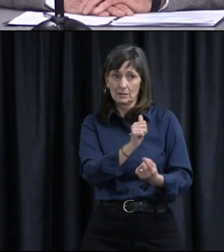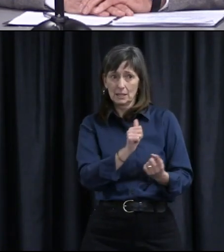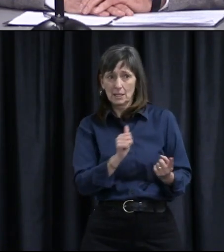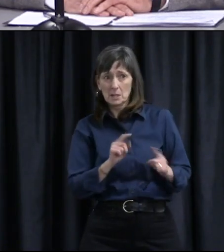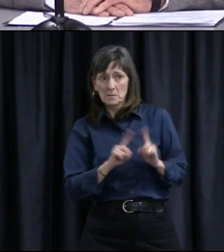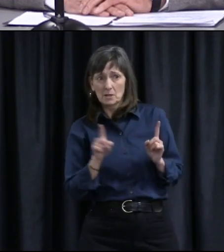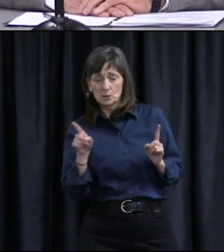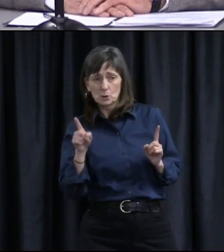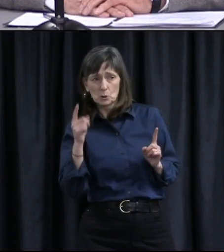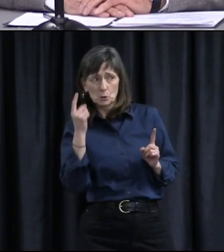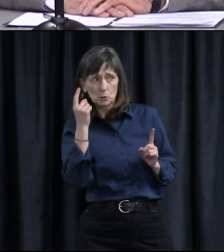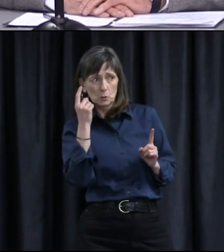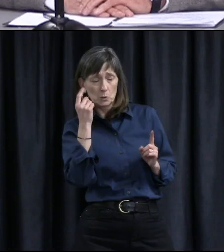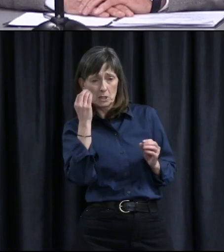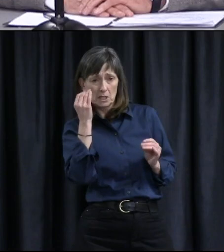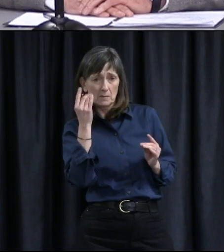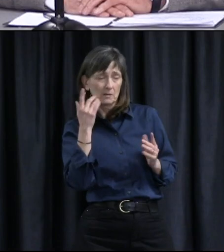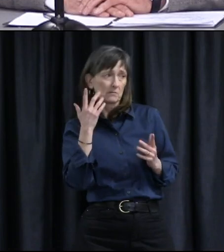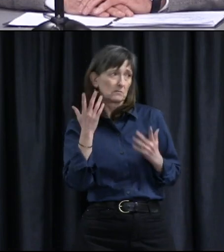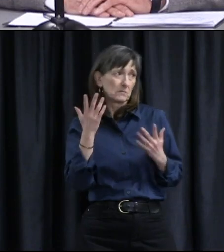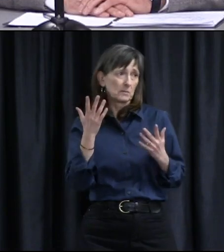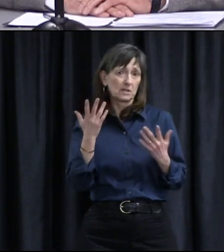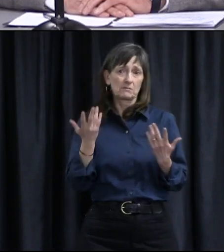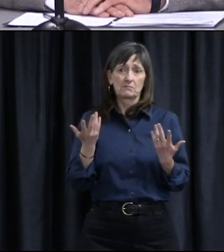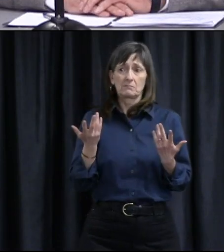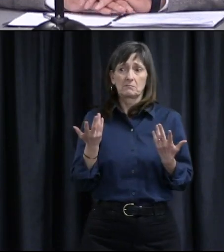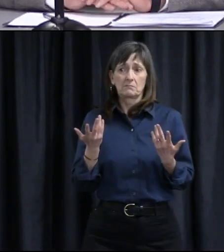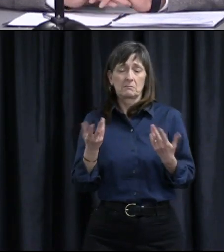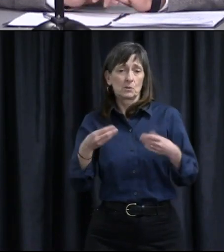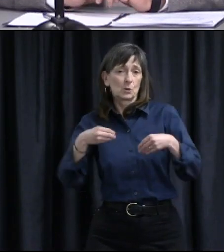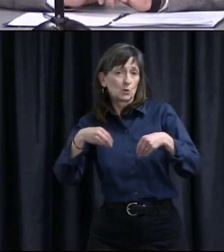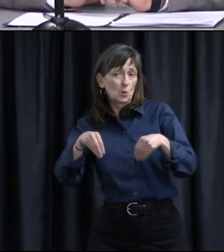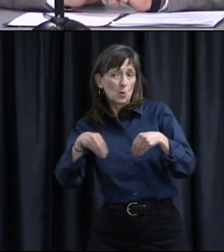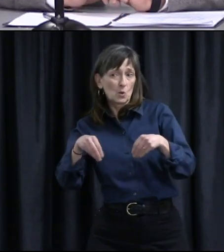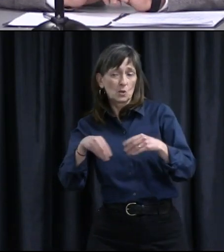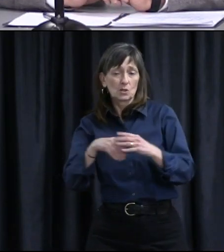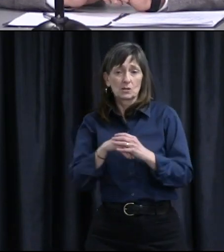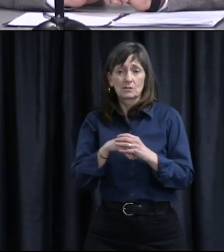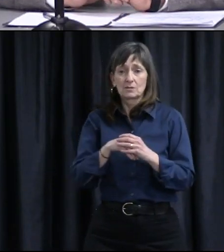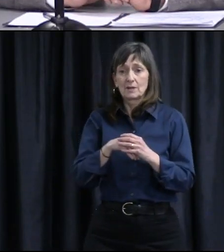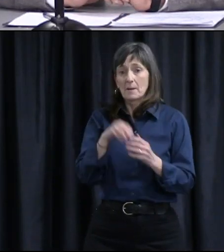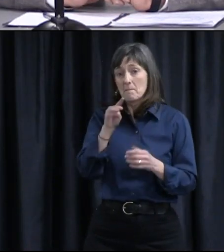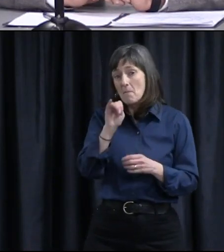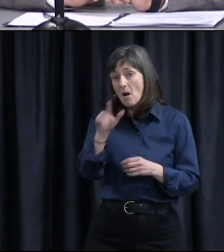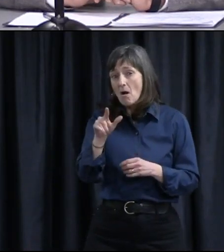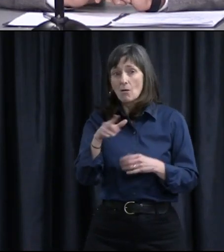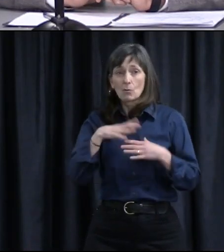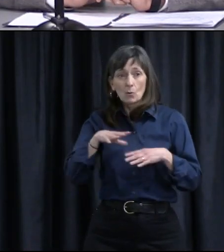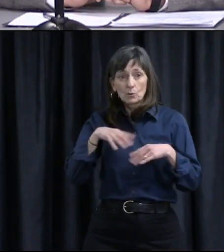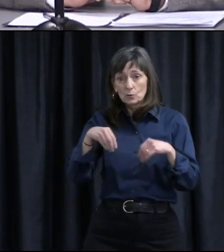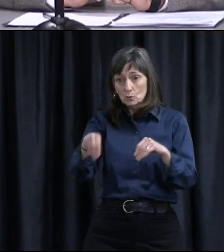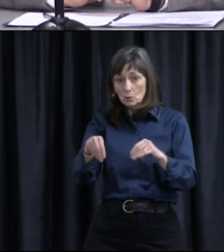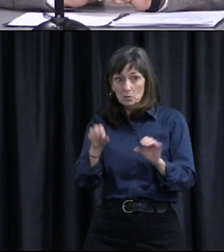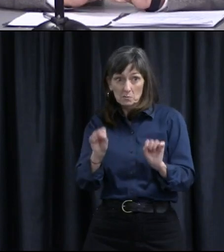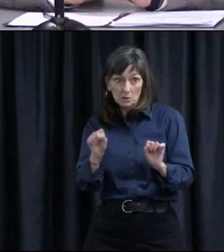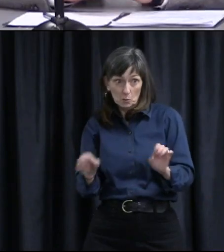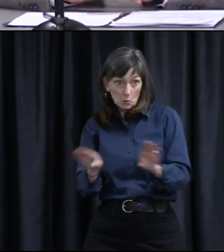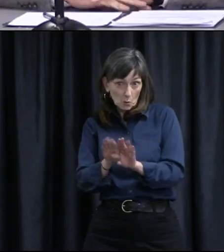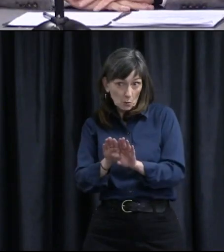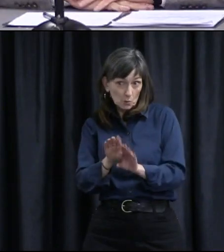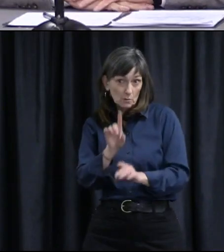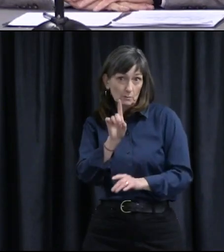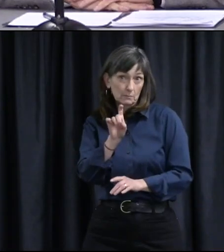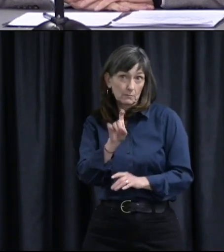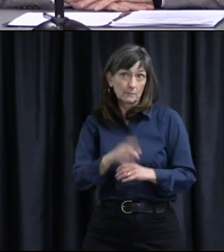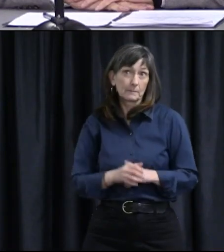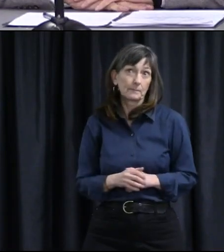closing non-essential stores where, again, large numbers of people would go, such as shopping malls or clothing stores? So